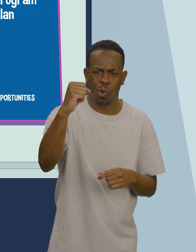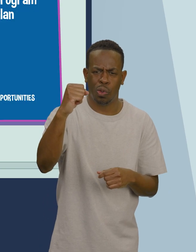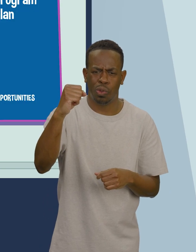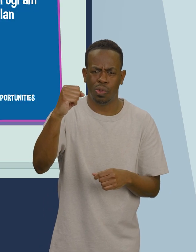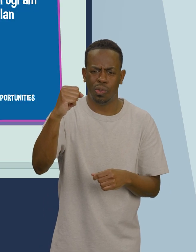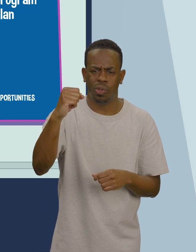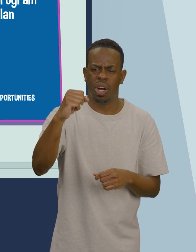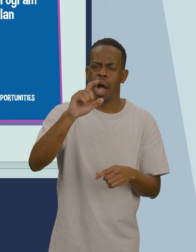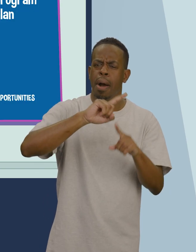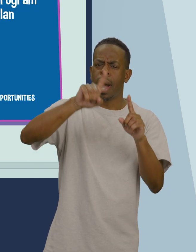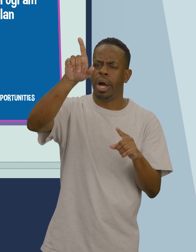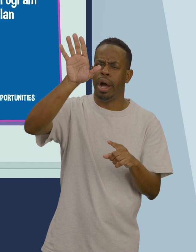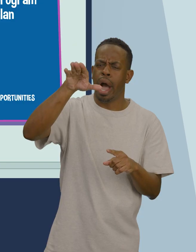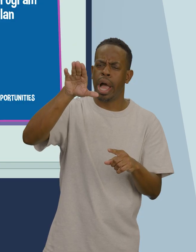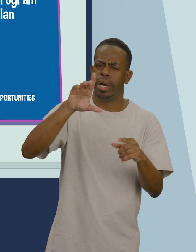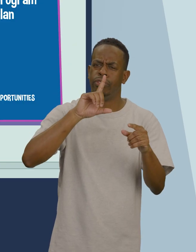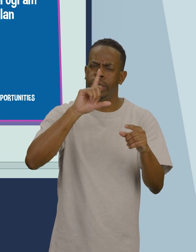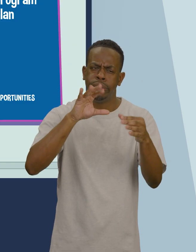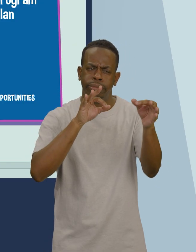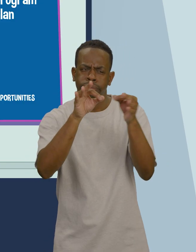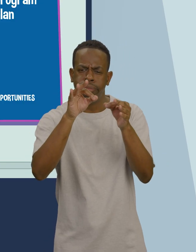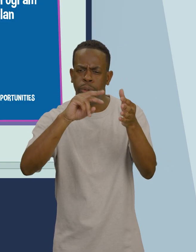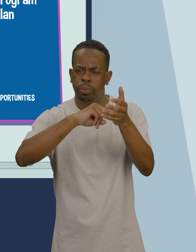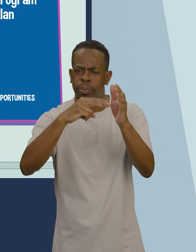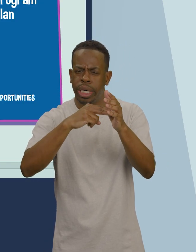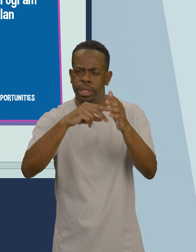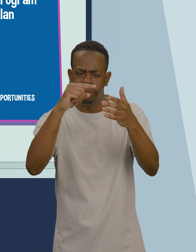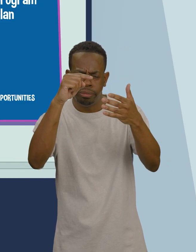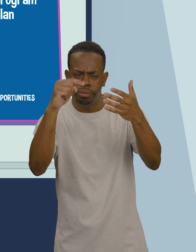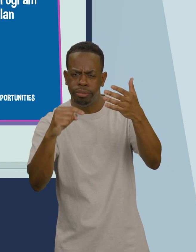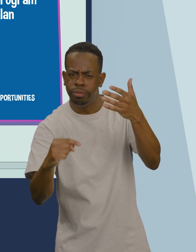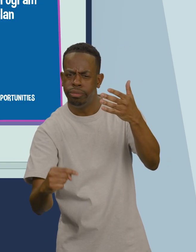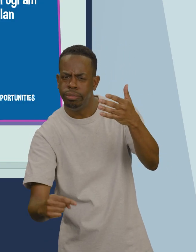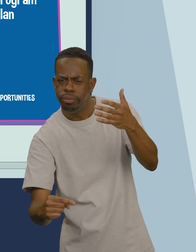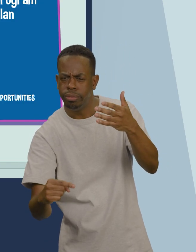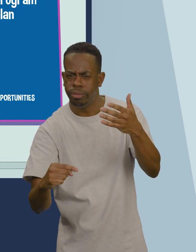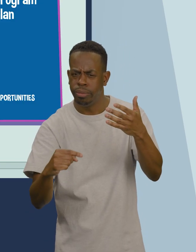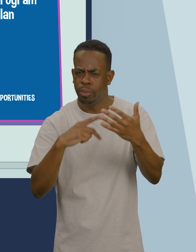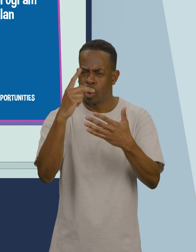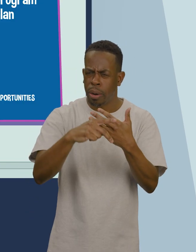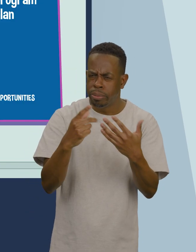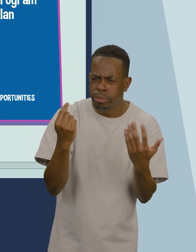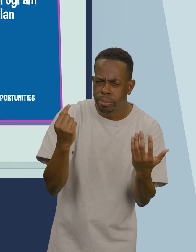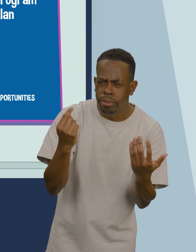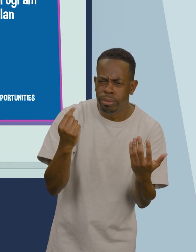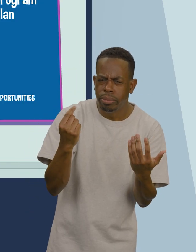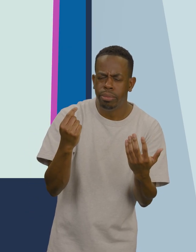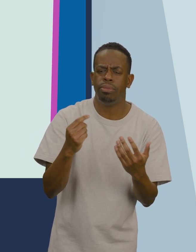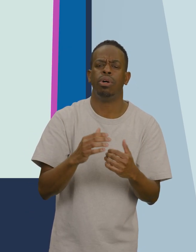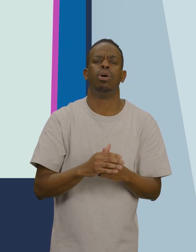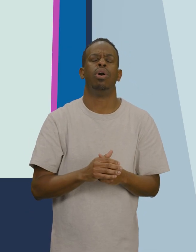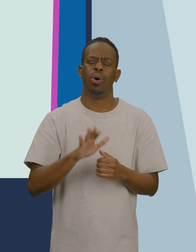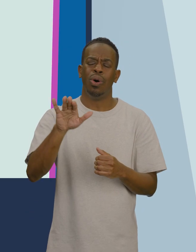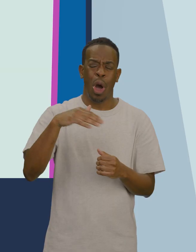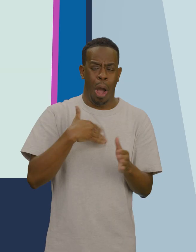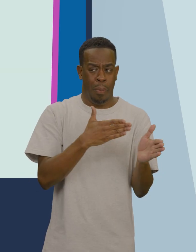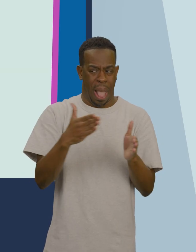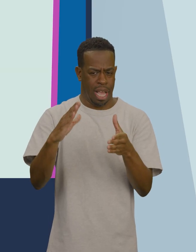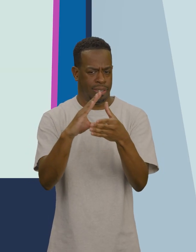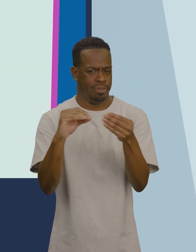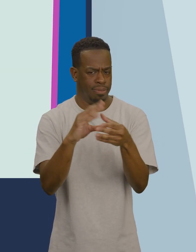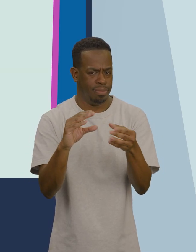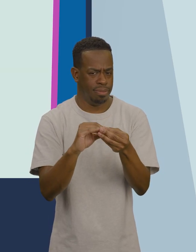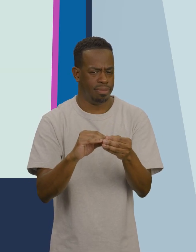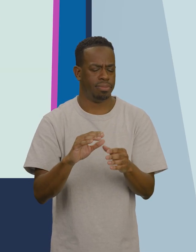Woohoo! However, you didn't really clearly define the terms onerous, catchment area, irrevocable, entitlement, or perpetual. I was just getting